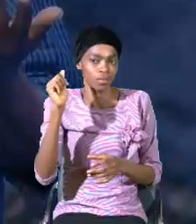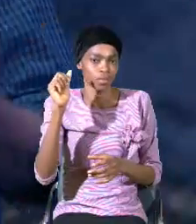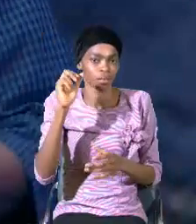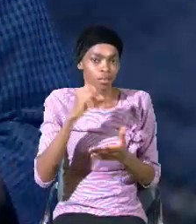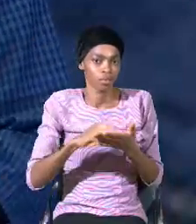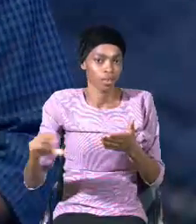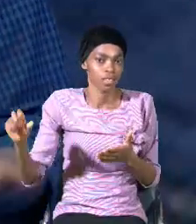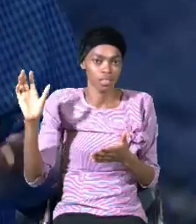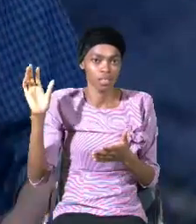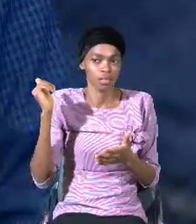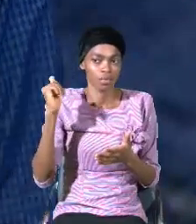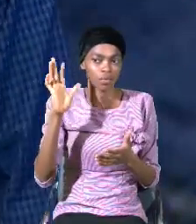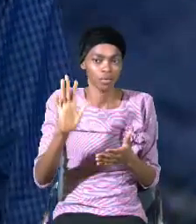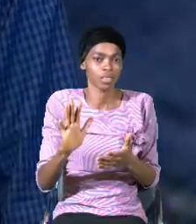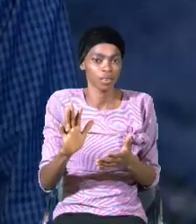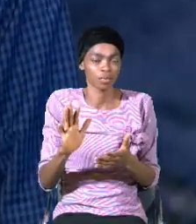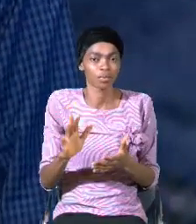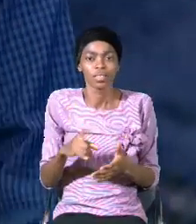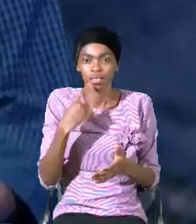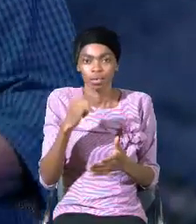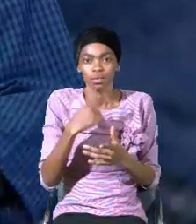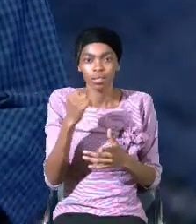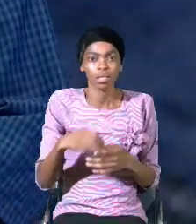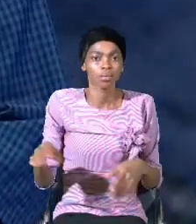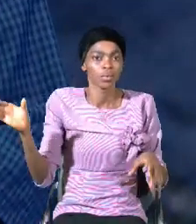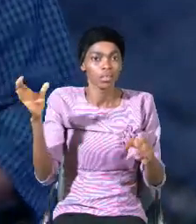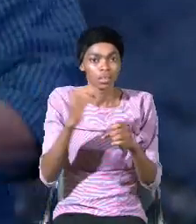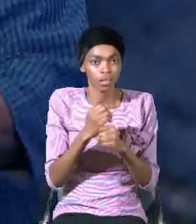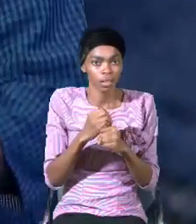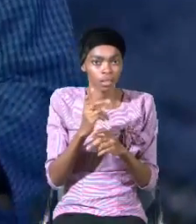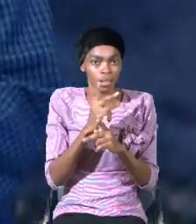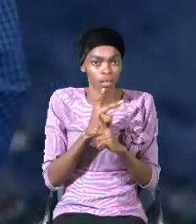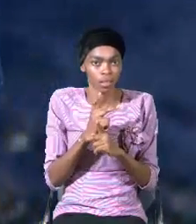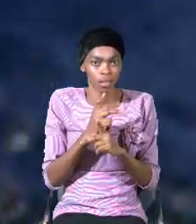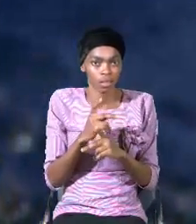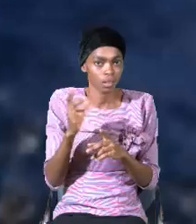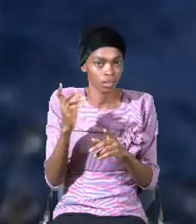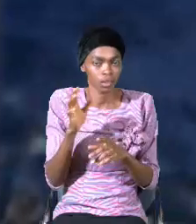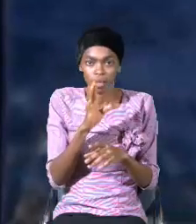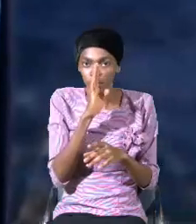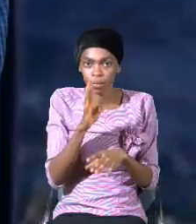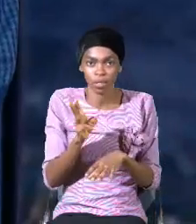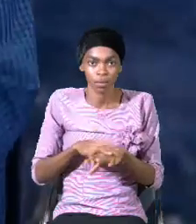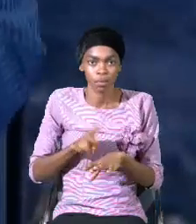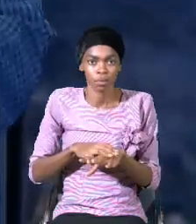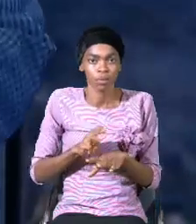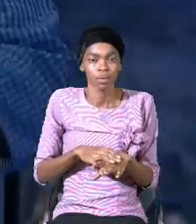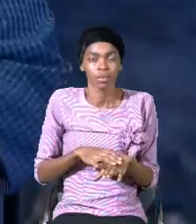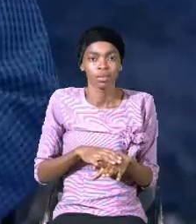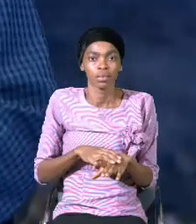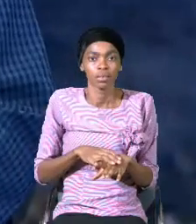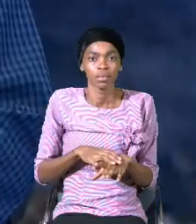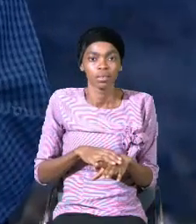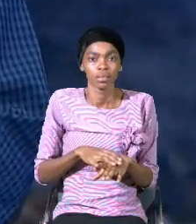take heed and beware of covetousness. For a man's life, this